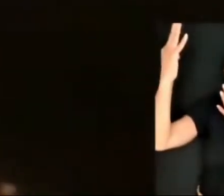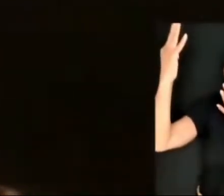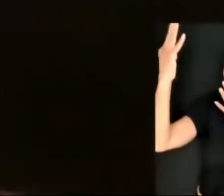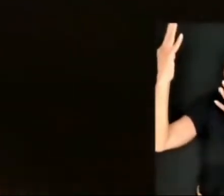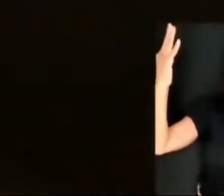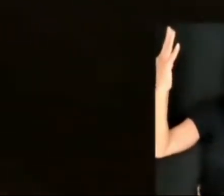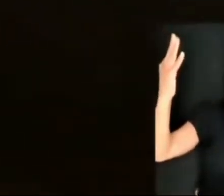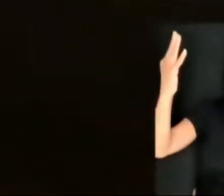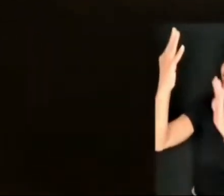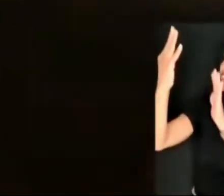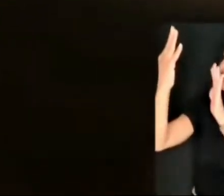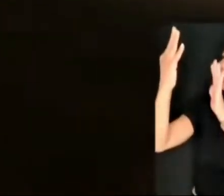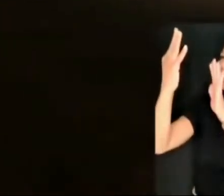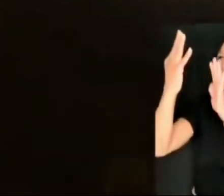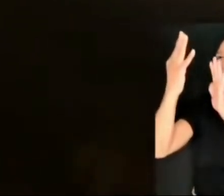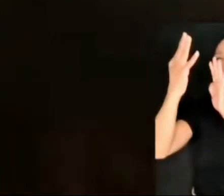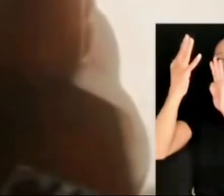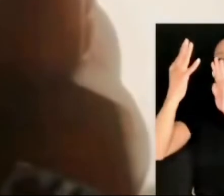rising